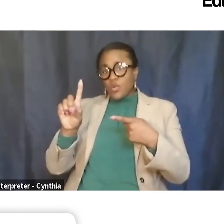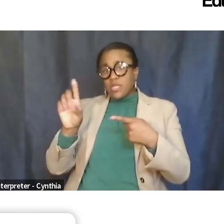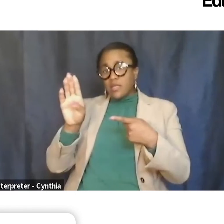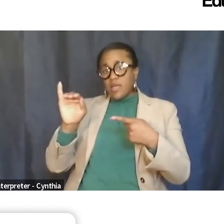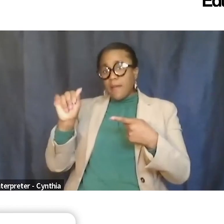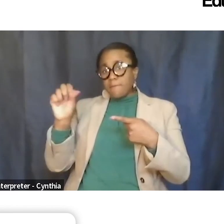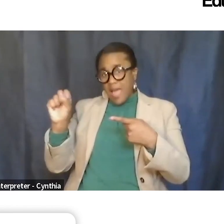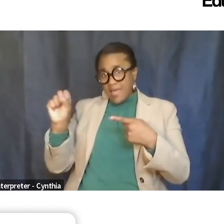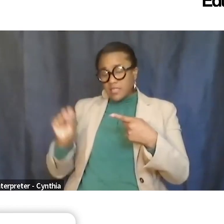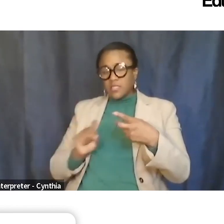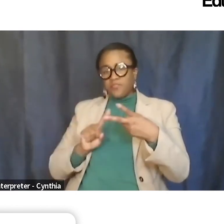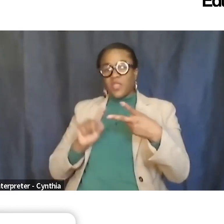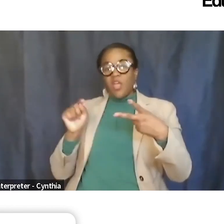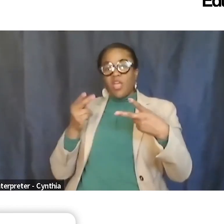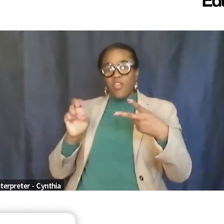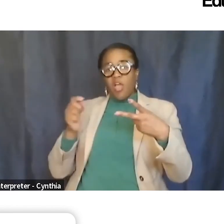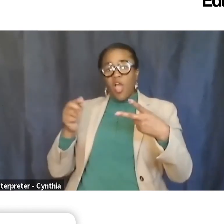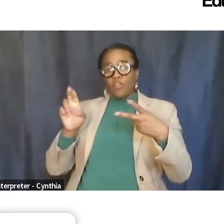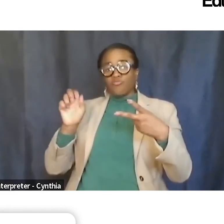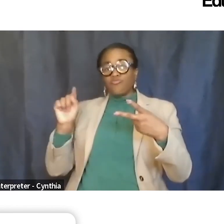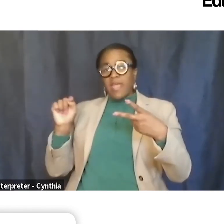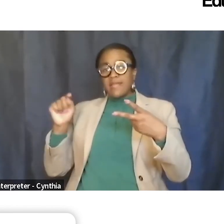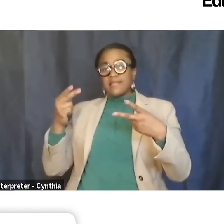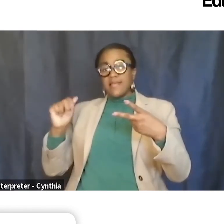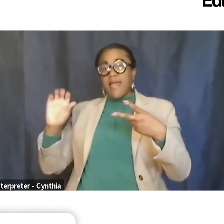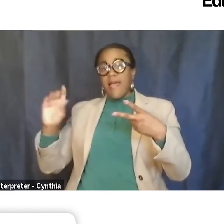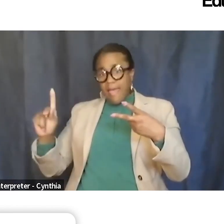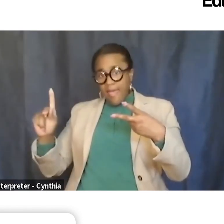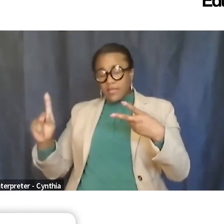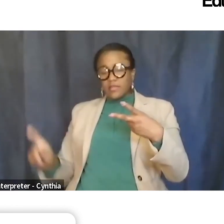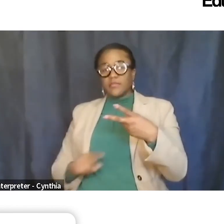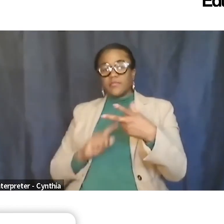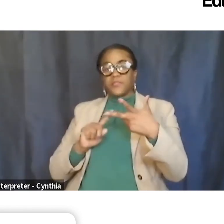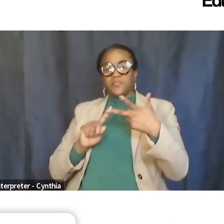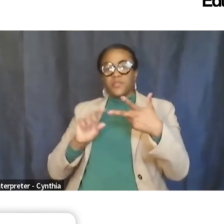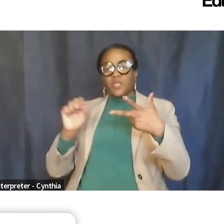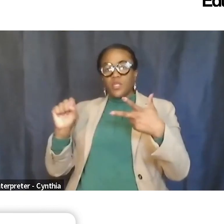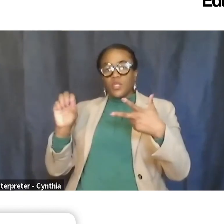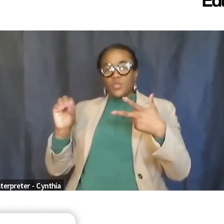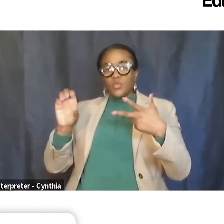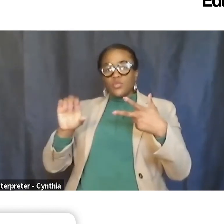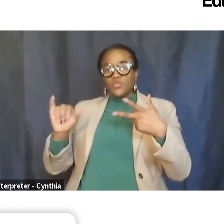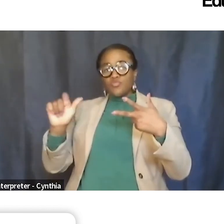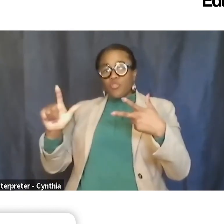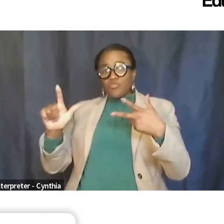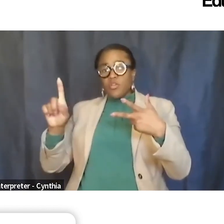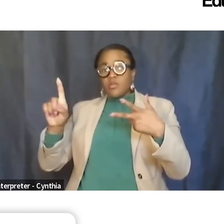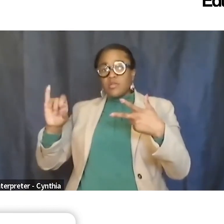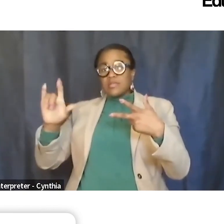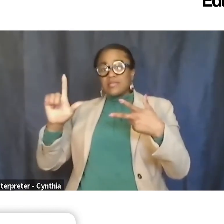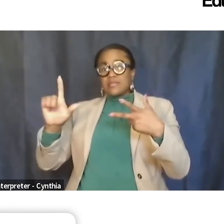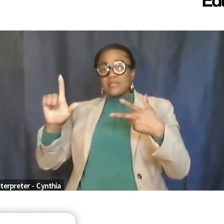and then also The Social Dilemma. And again, when you talk to your friends and family, let them know that these are galaxies